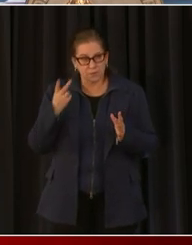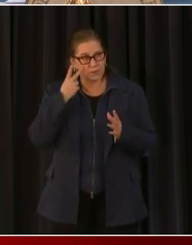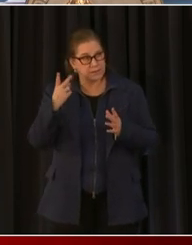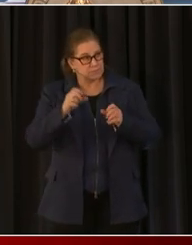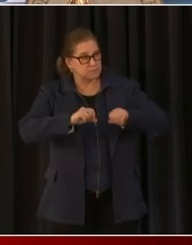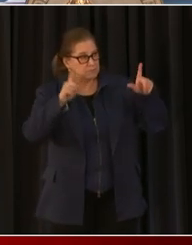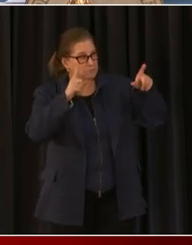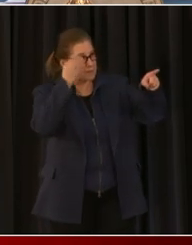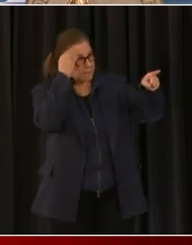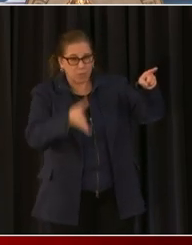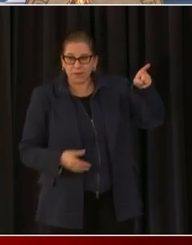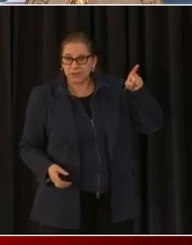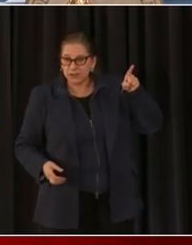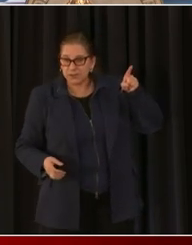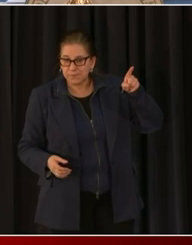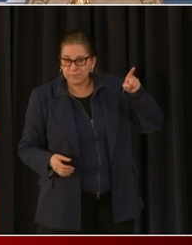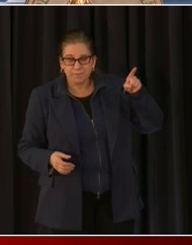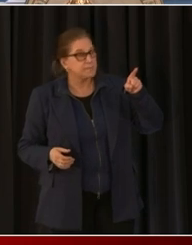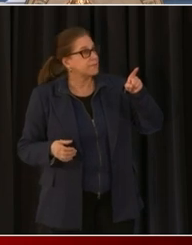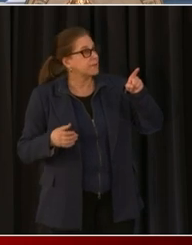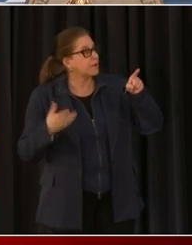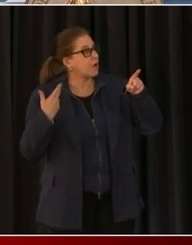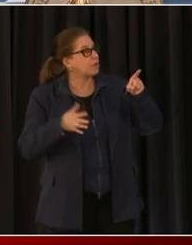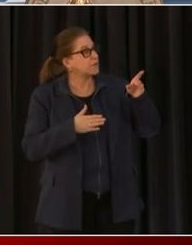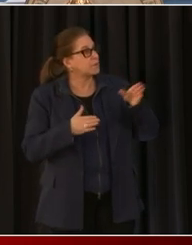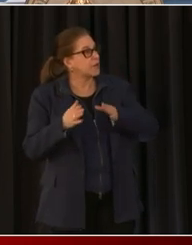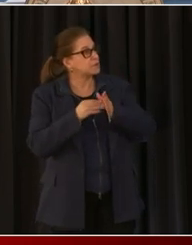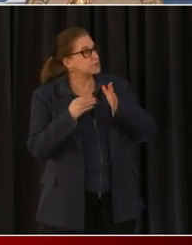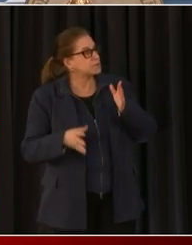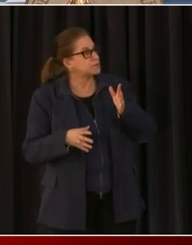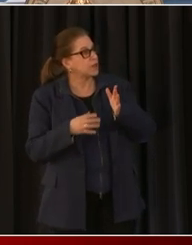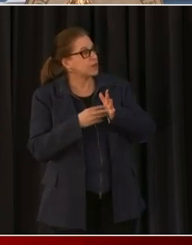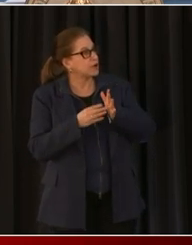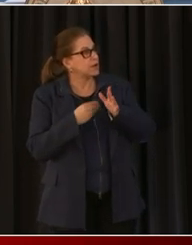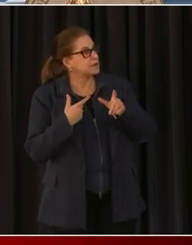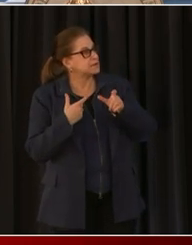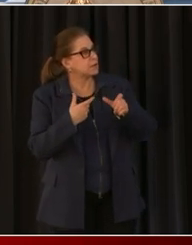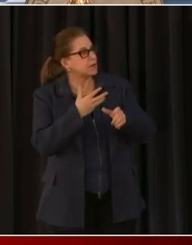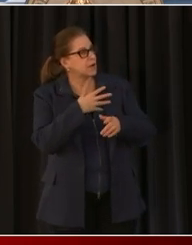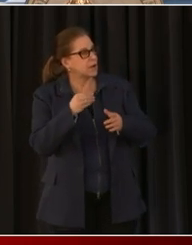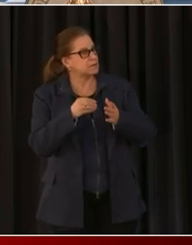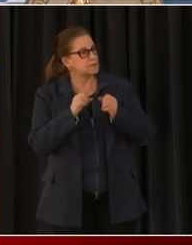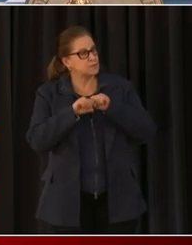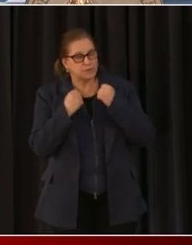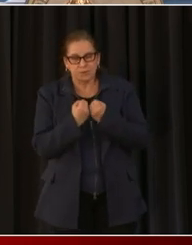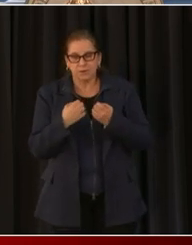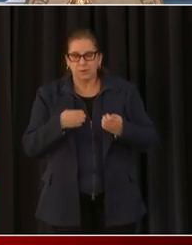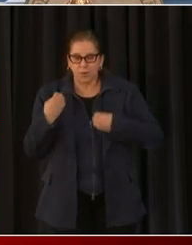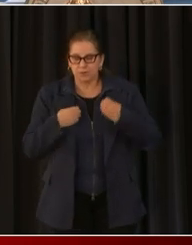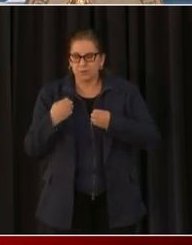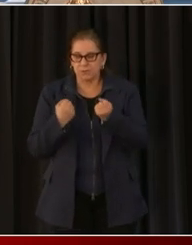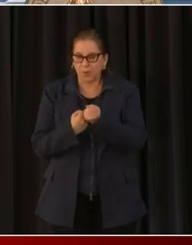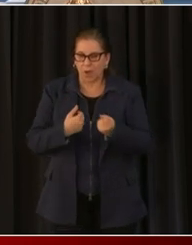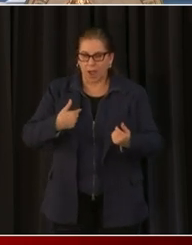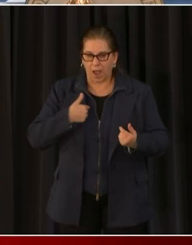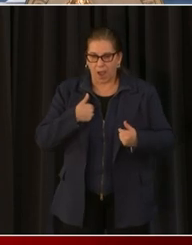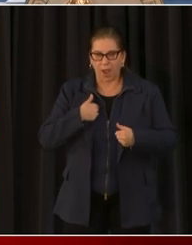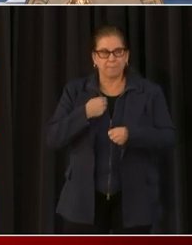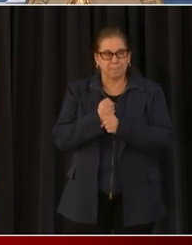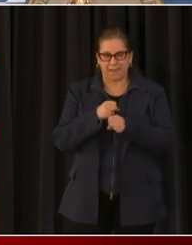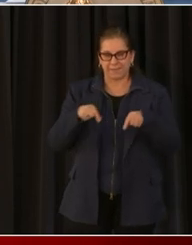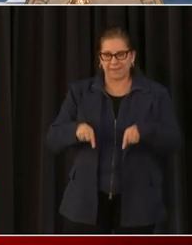before you. The Chancellor can go over some of the aspects of it again, but I want to make clear from